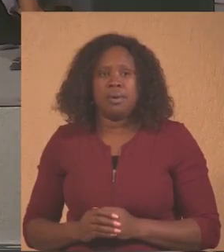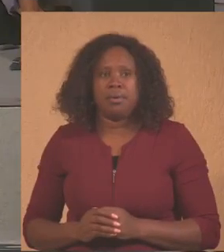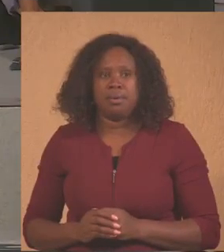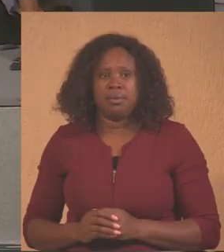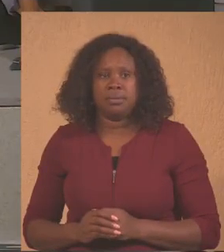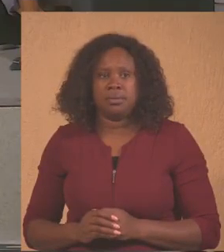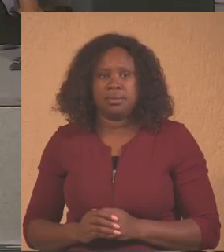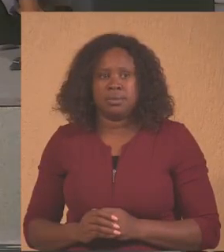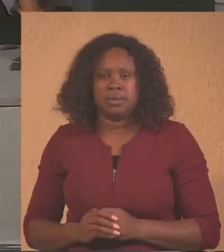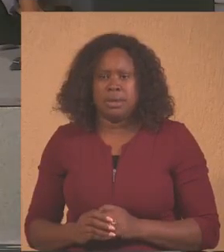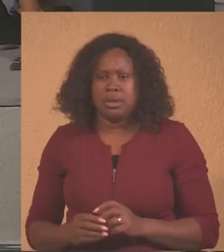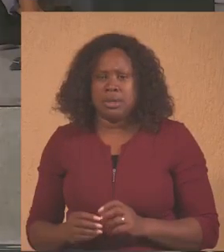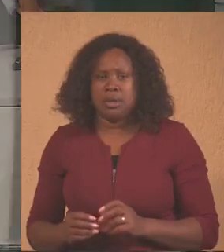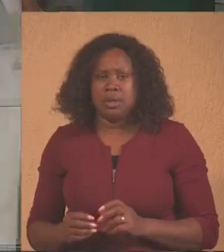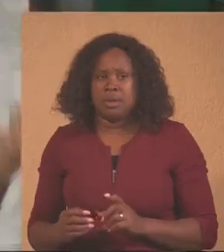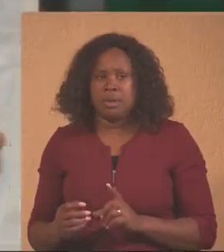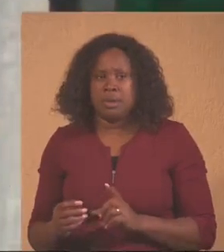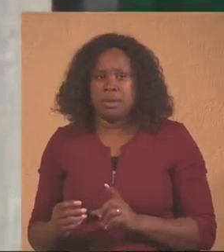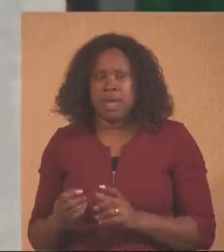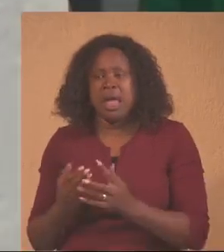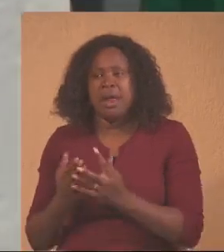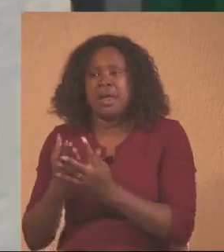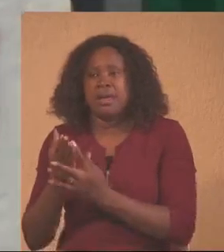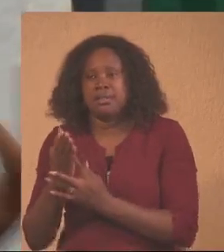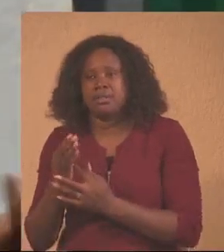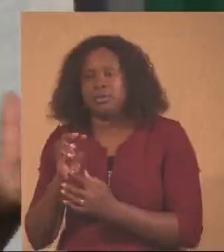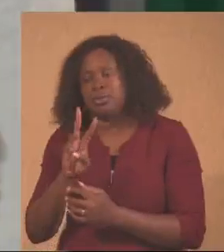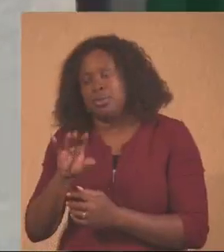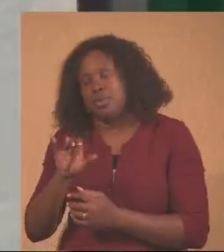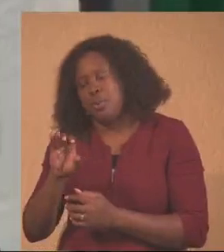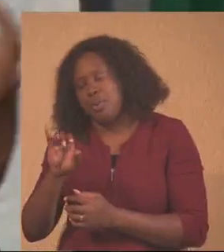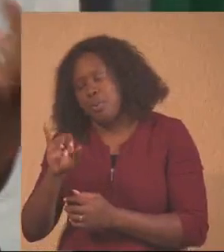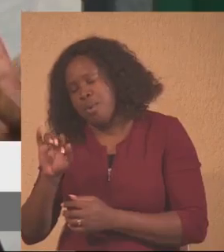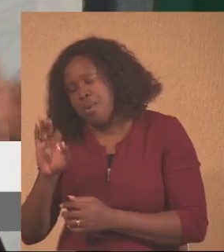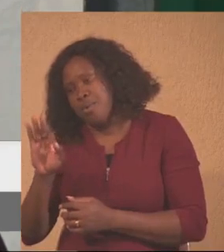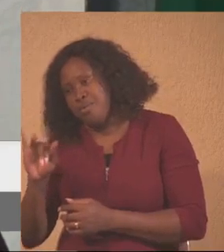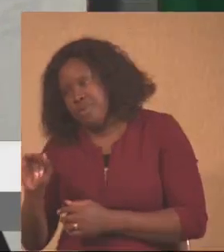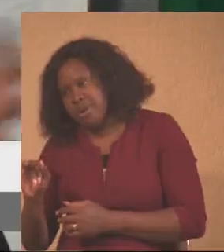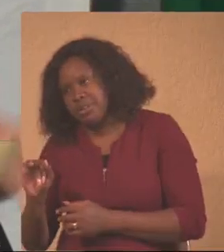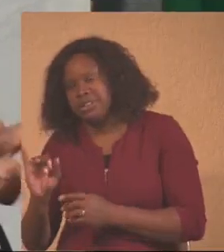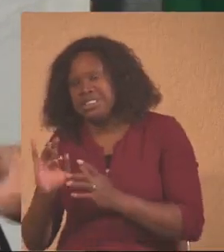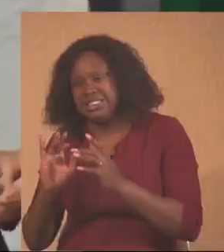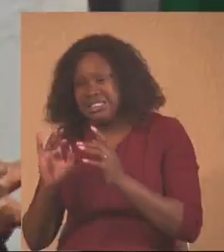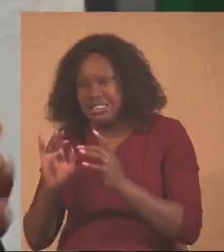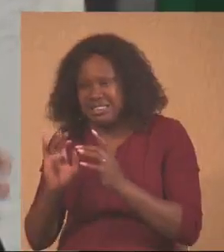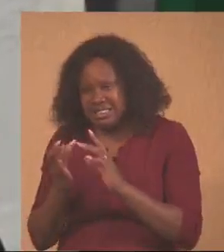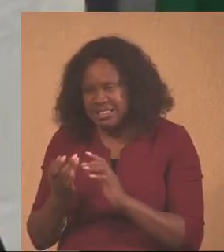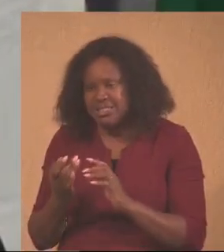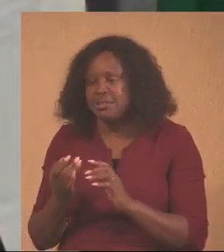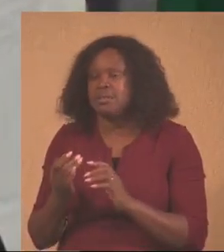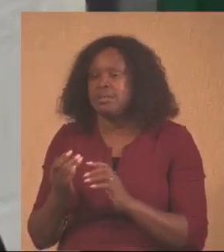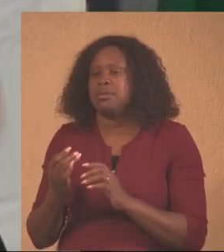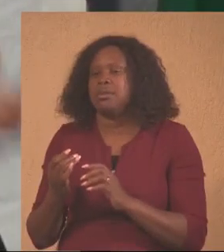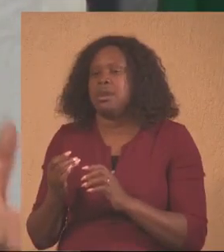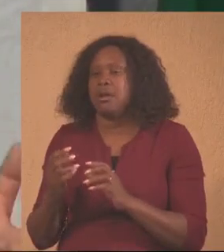physical contact with families, but they have access to Wi-Fi, internet, and so they are not cut off from family